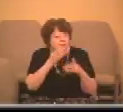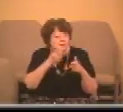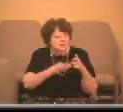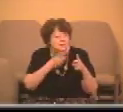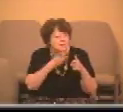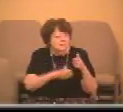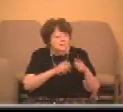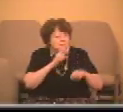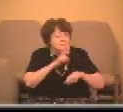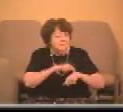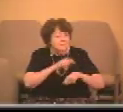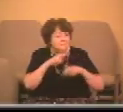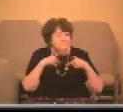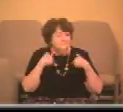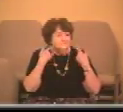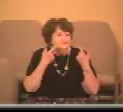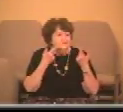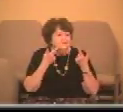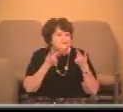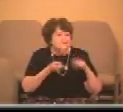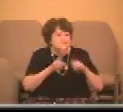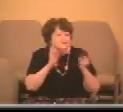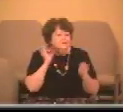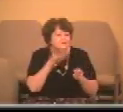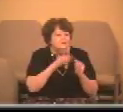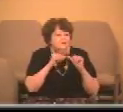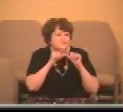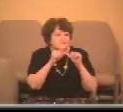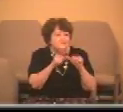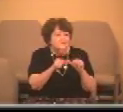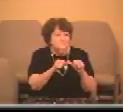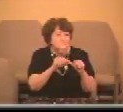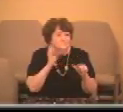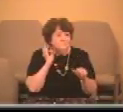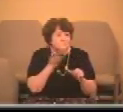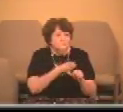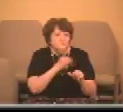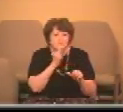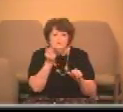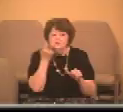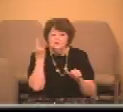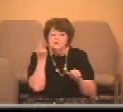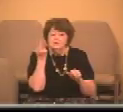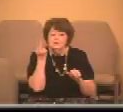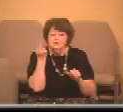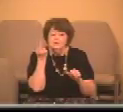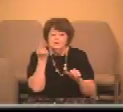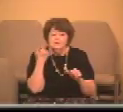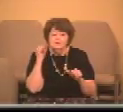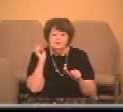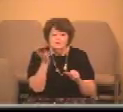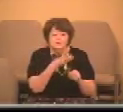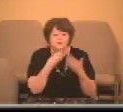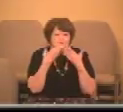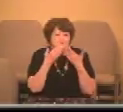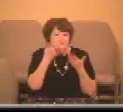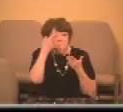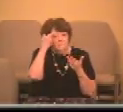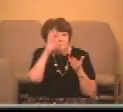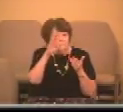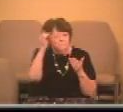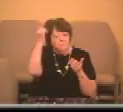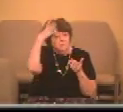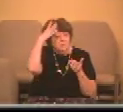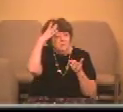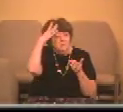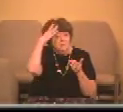life, as we persevere, we do not do that alone. So we're thankful for your grace. We're